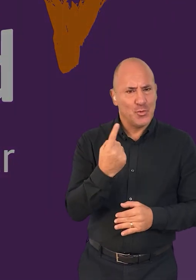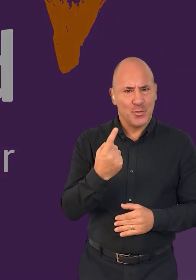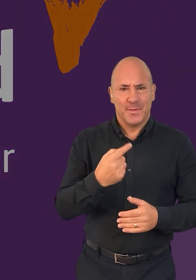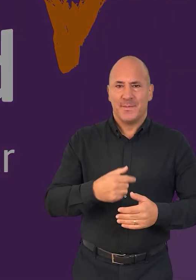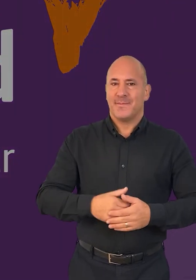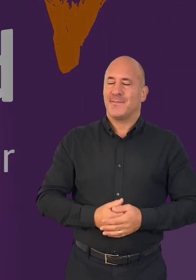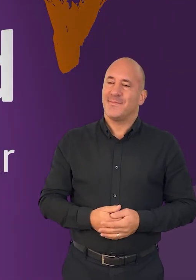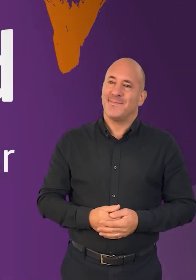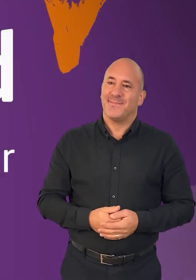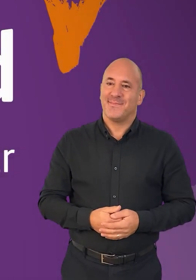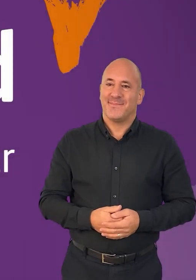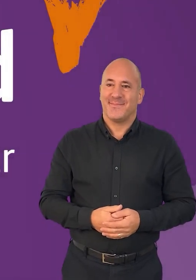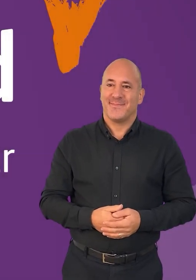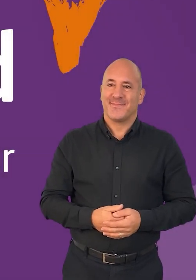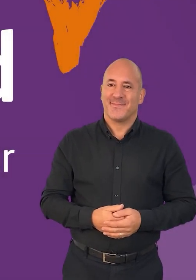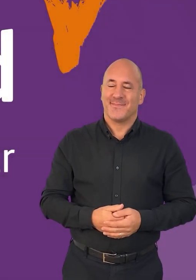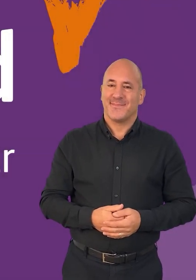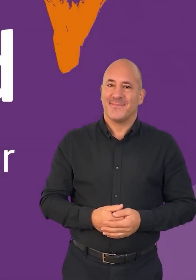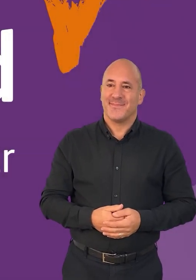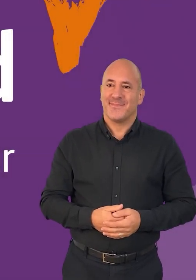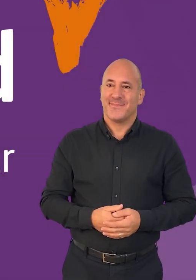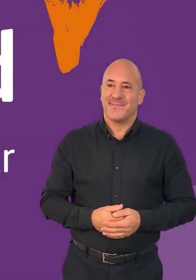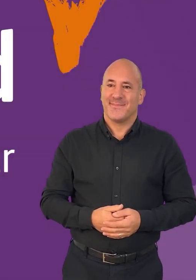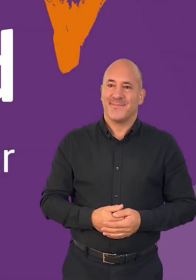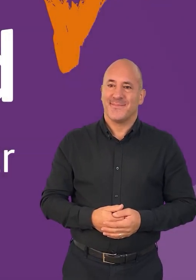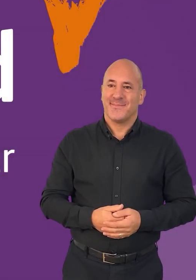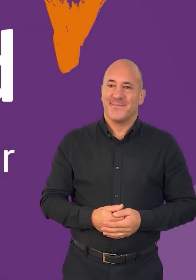The nominees are